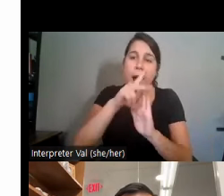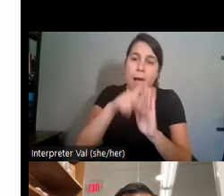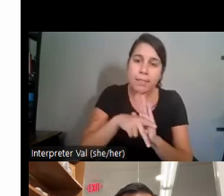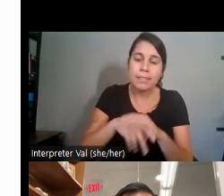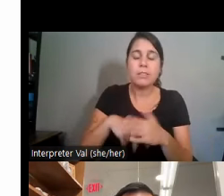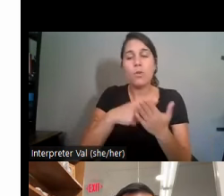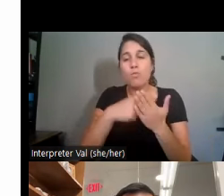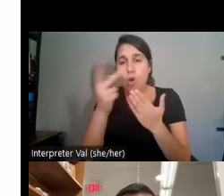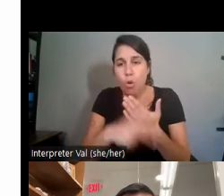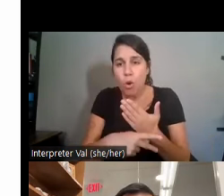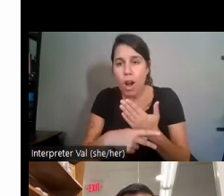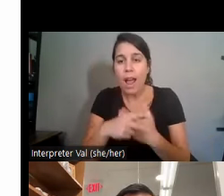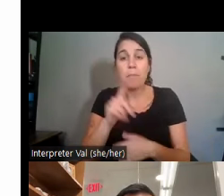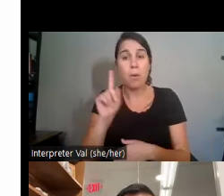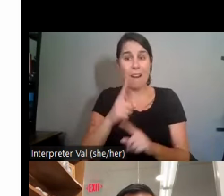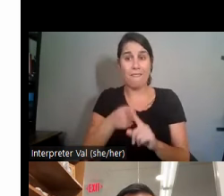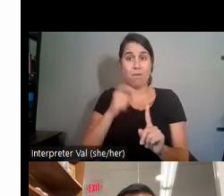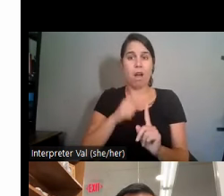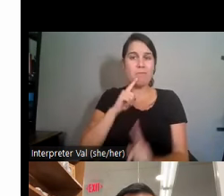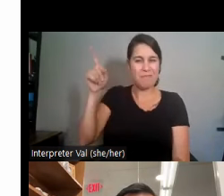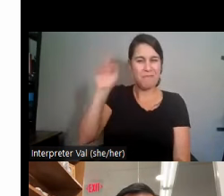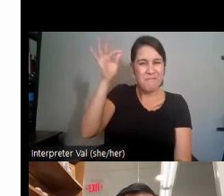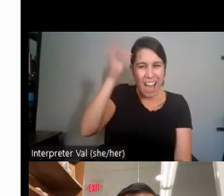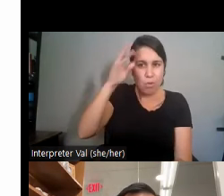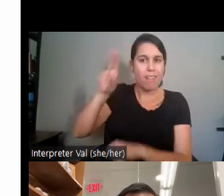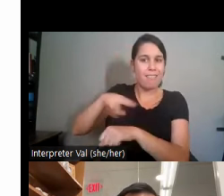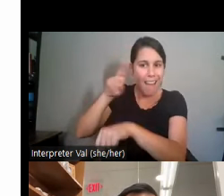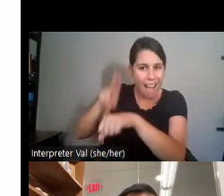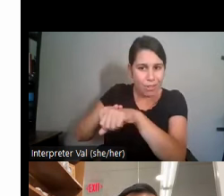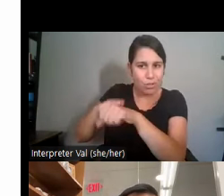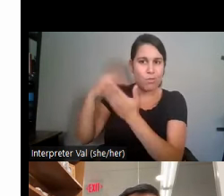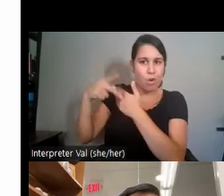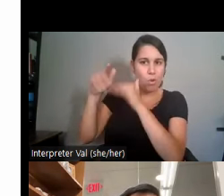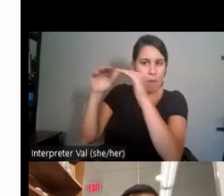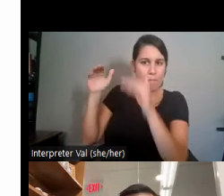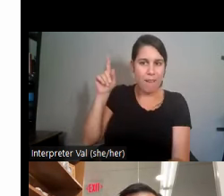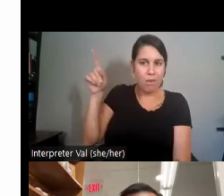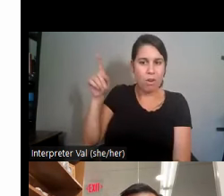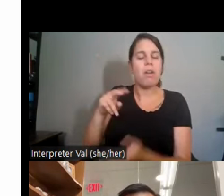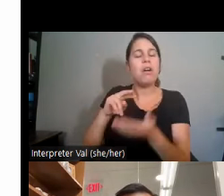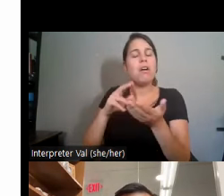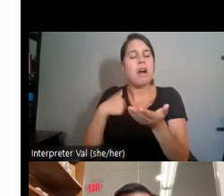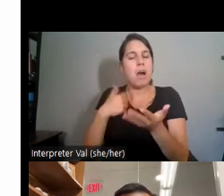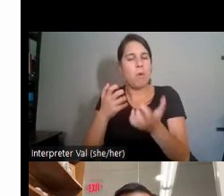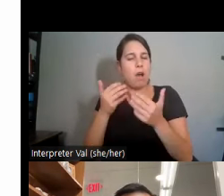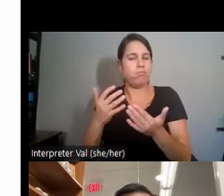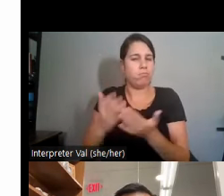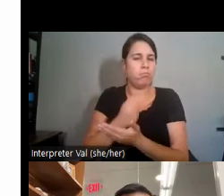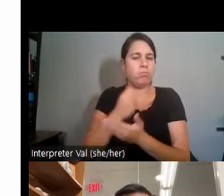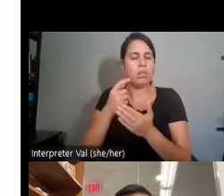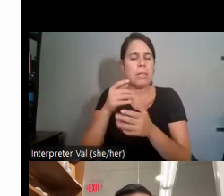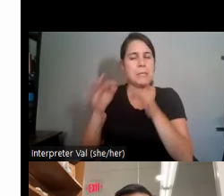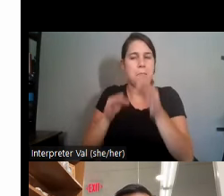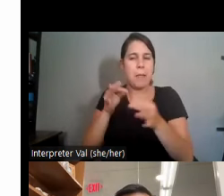come from federal, national programming, I want to start with a few